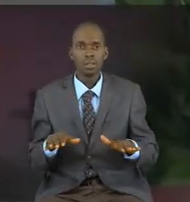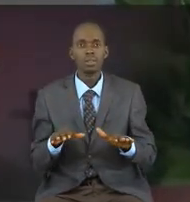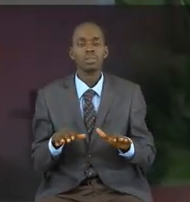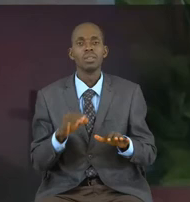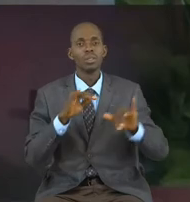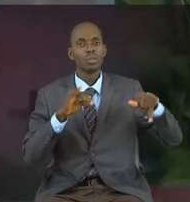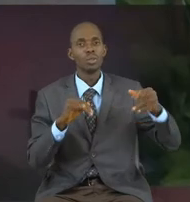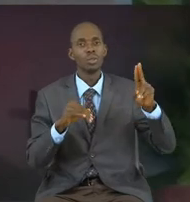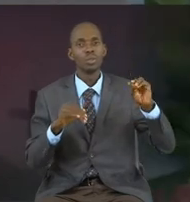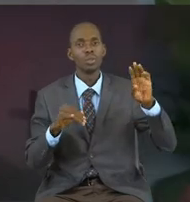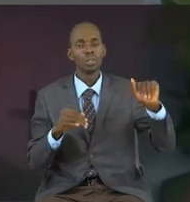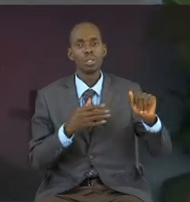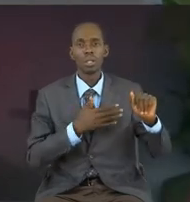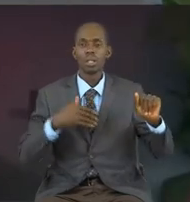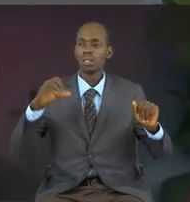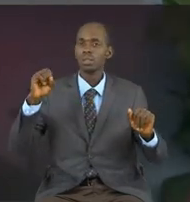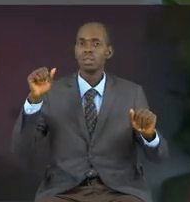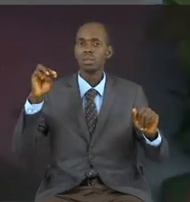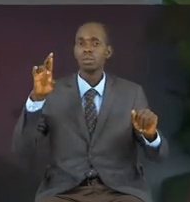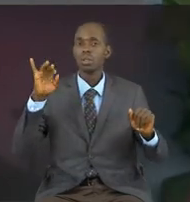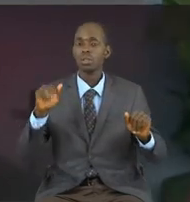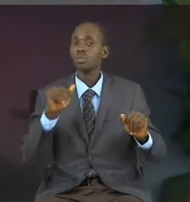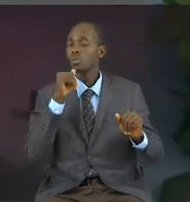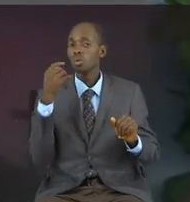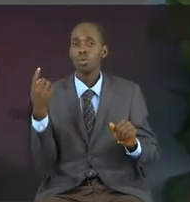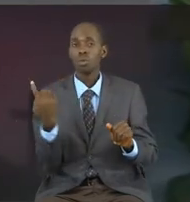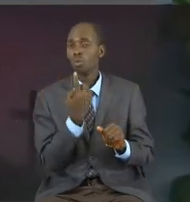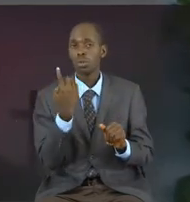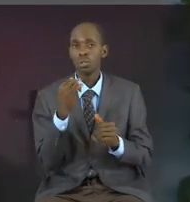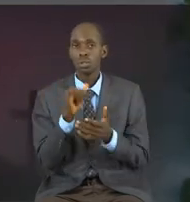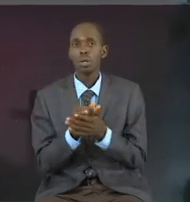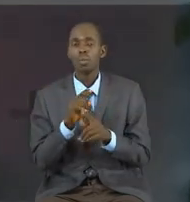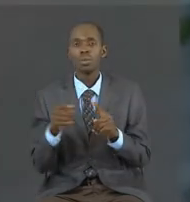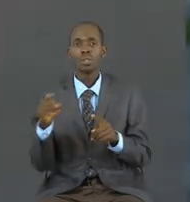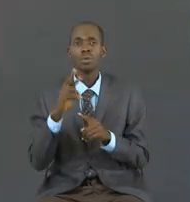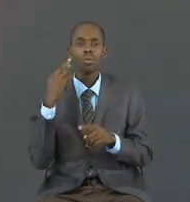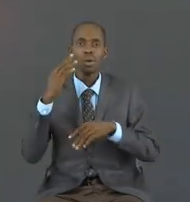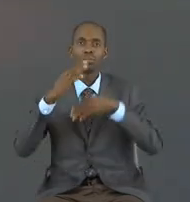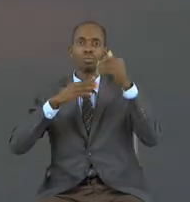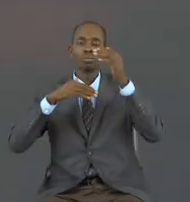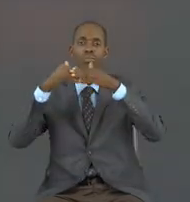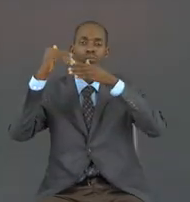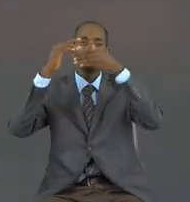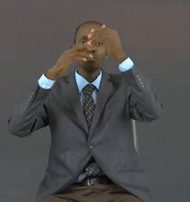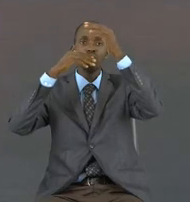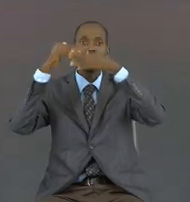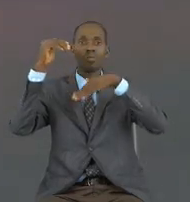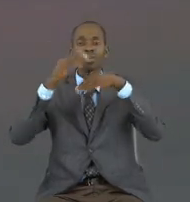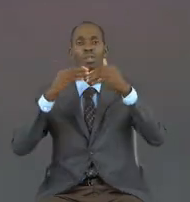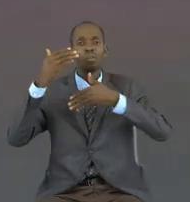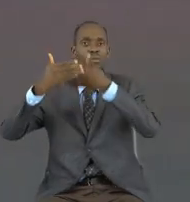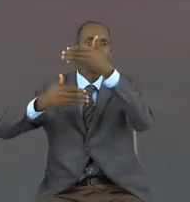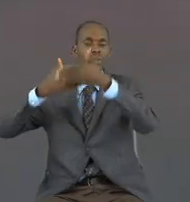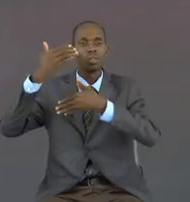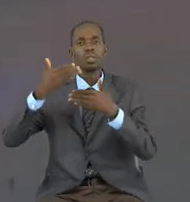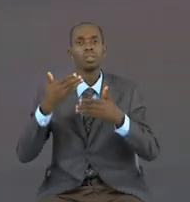Samaria. Not only that, they were edified. Progress. And then prophecy, the spirit of